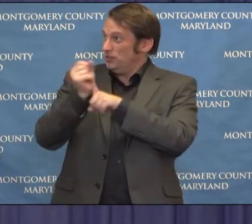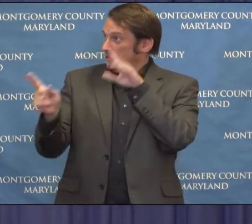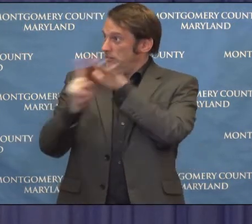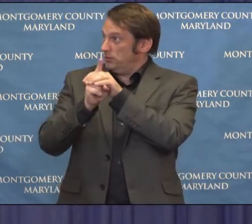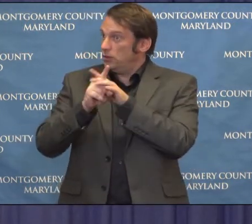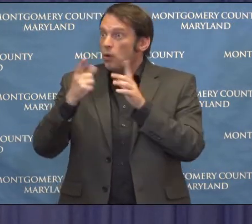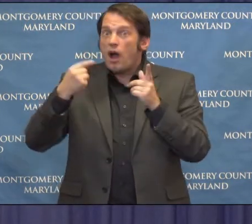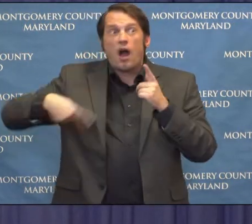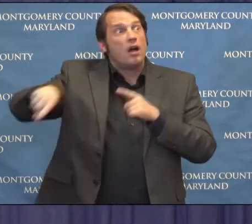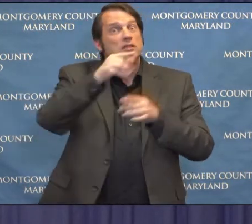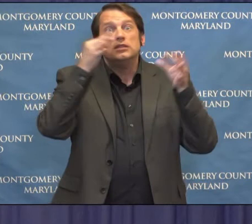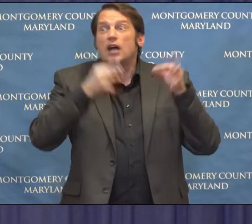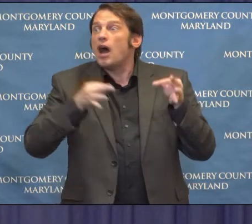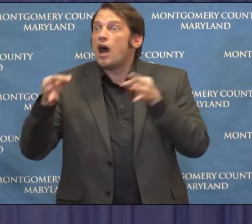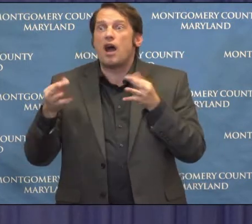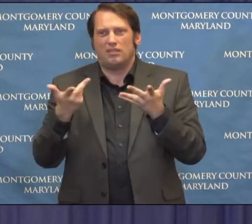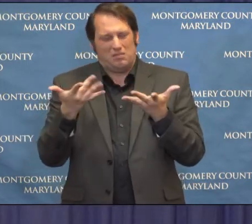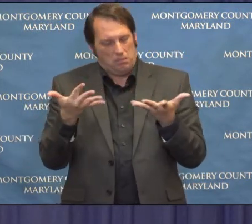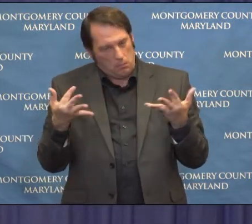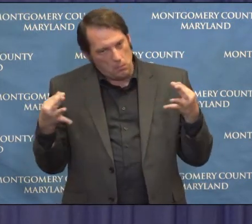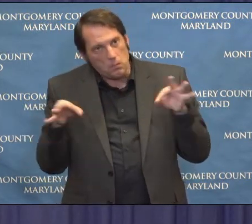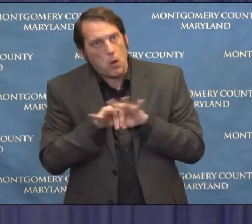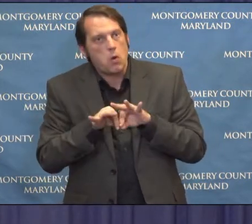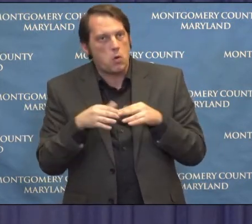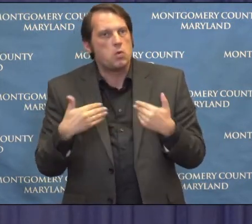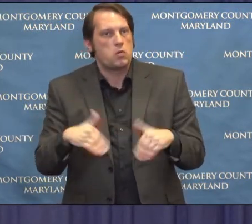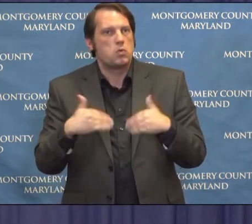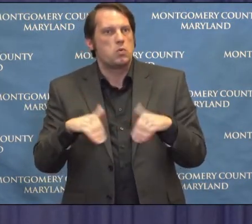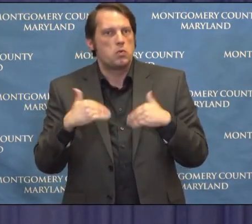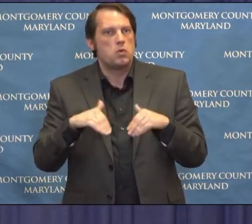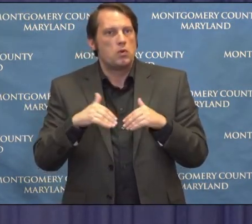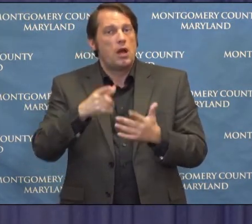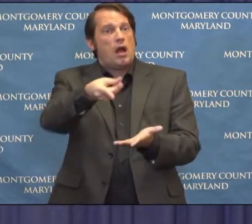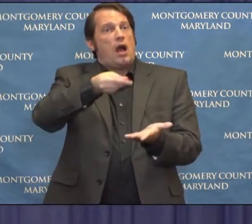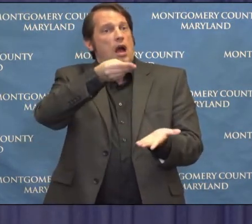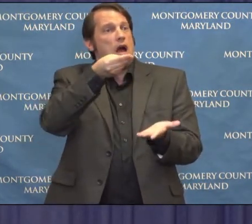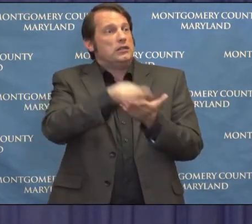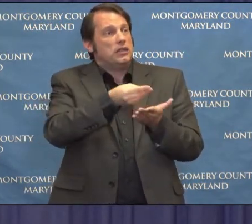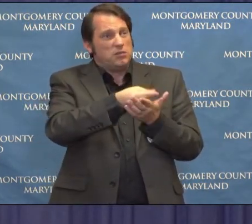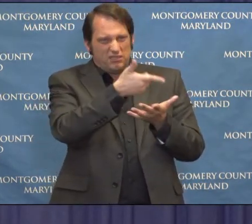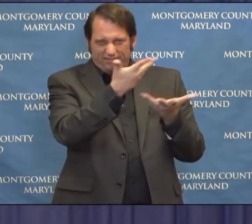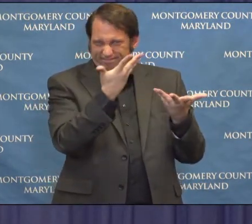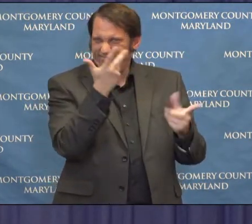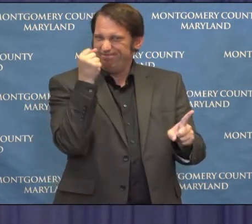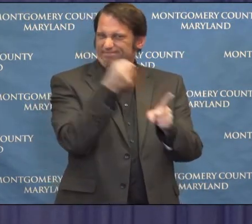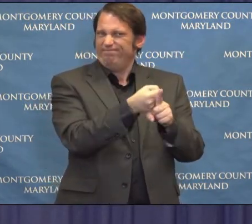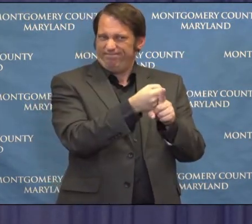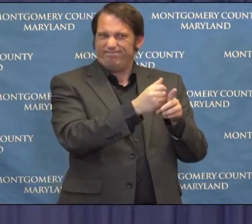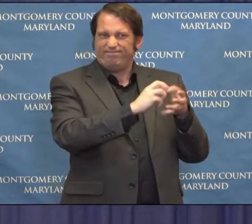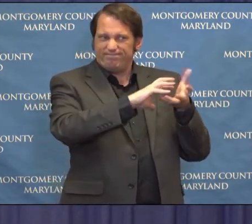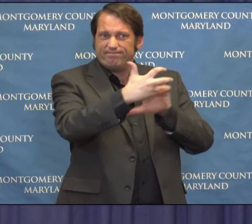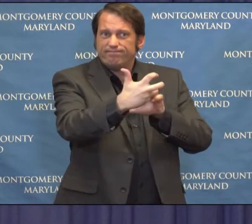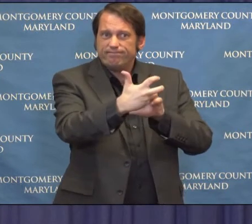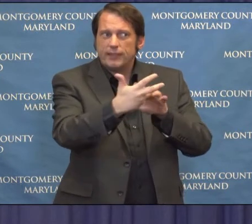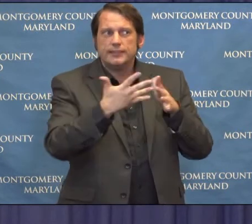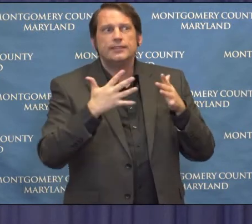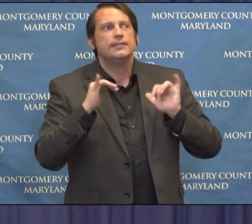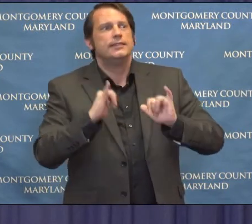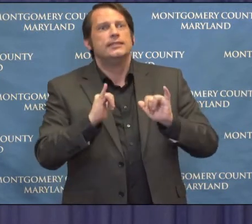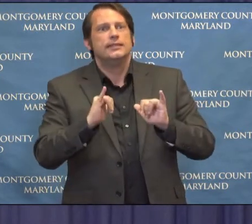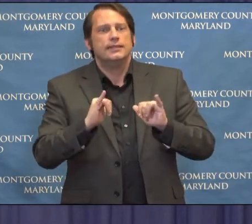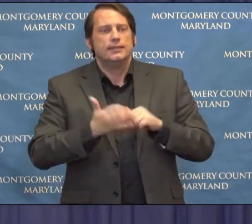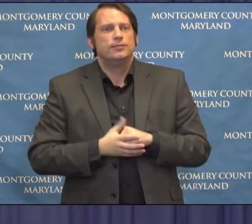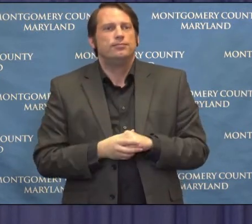of the economy wasn't based on bad decisions anybody made, and businesses closed, but we weren't swamped by the rest of this. So